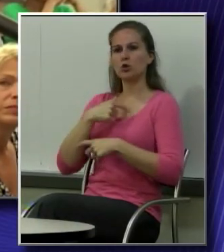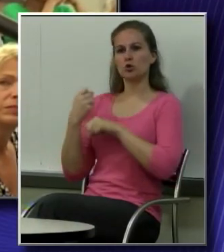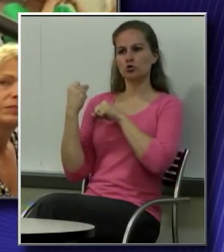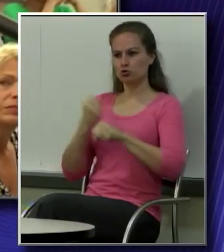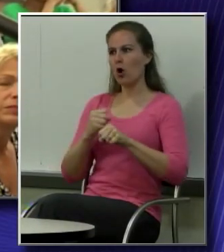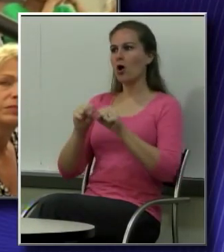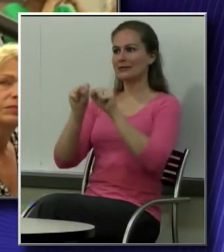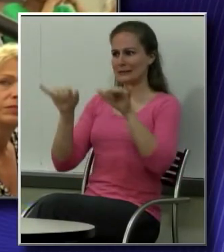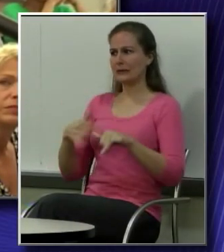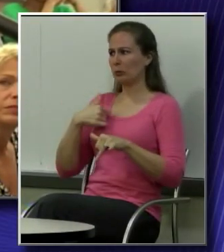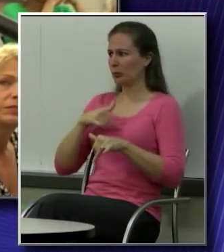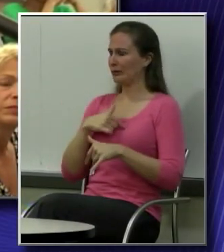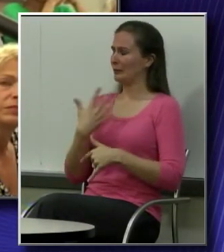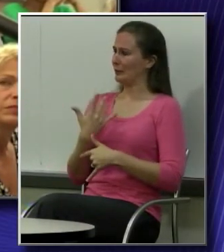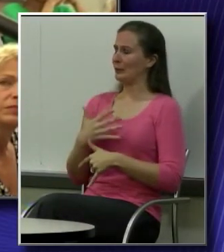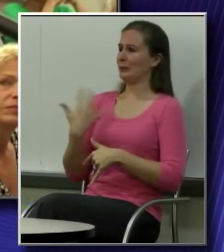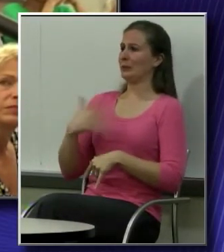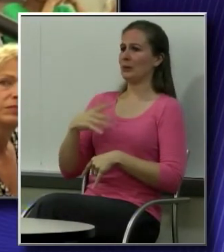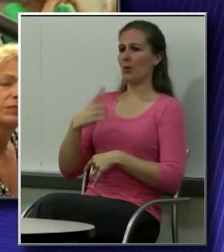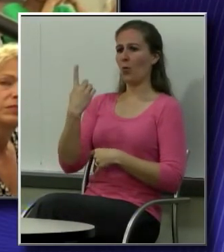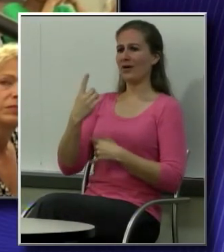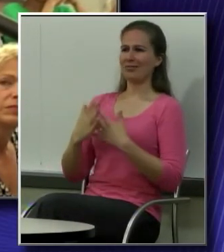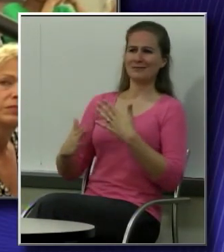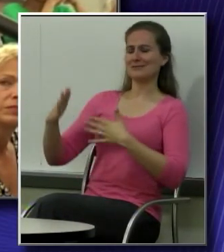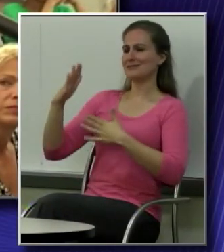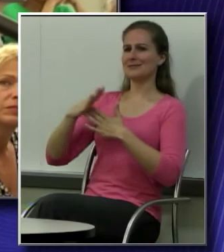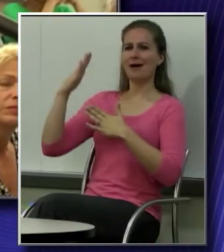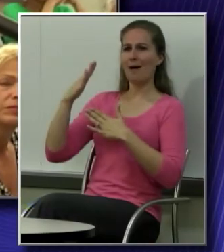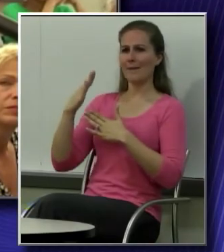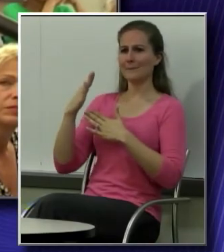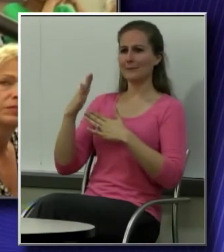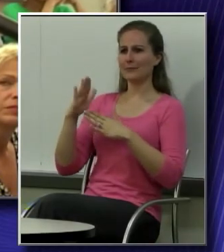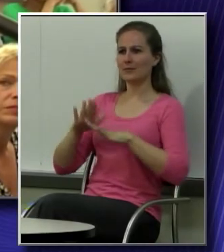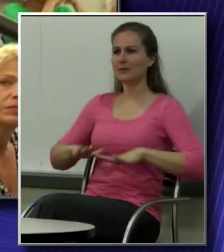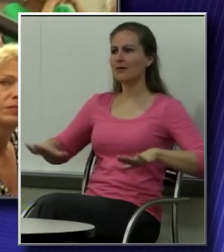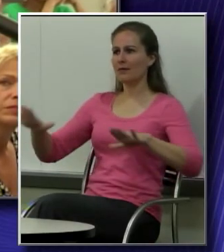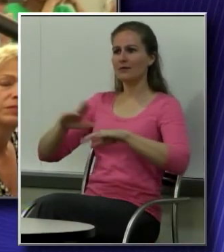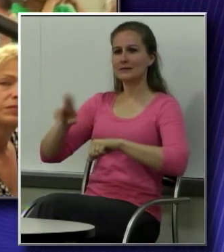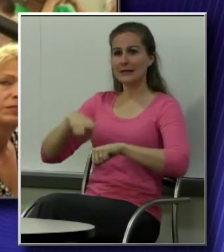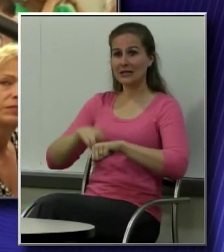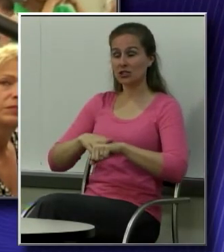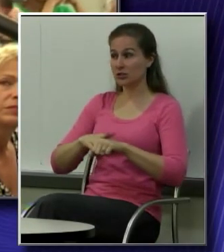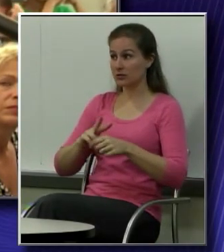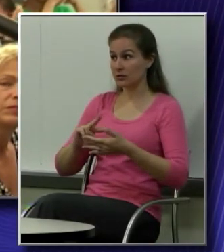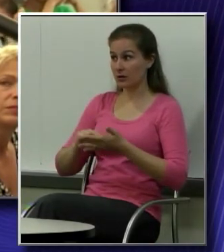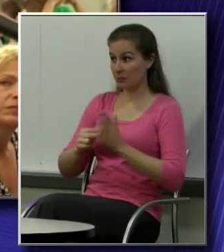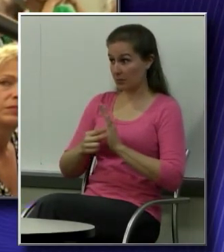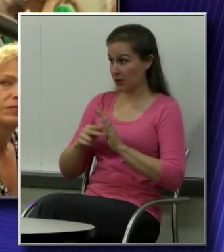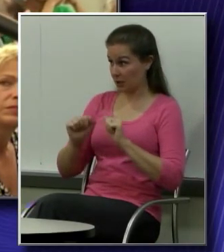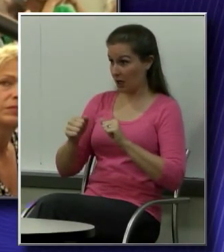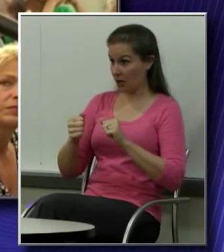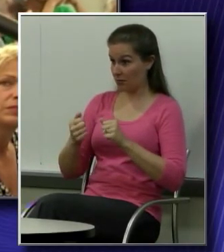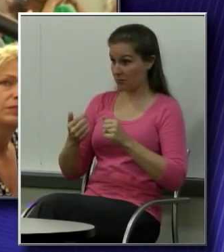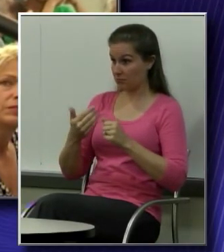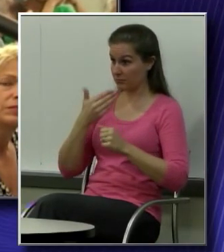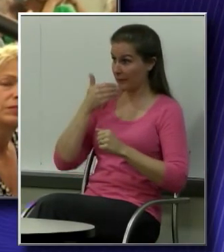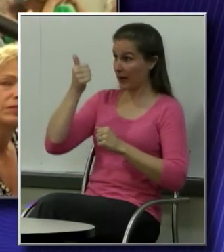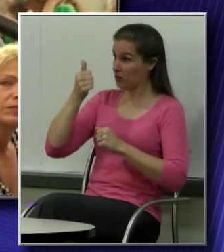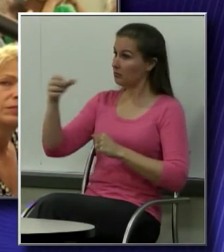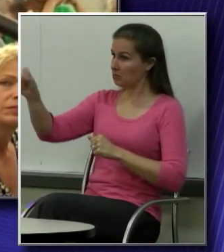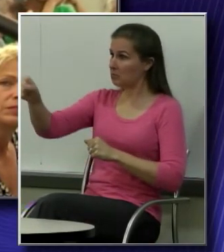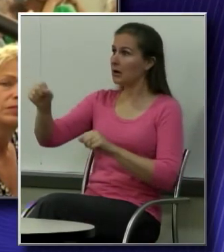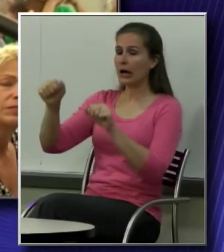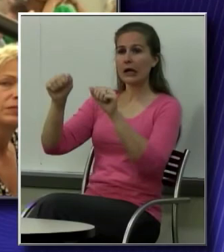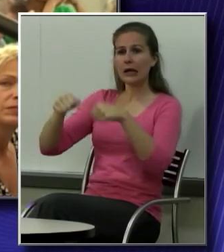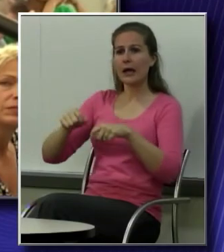would say we're one of the best, if not the best, public university systems in the nation. It doesn't mean we can't get better. We should get better. We shouldn't